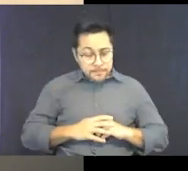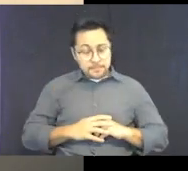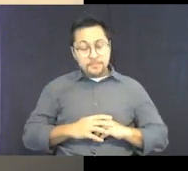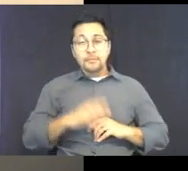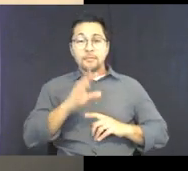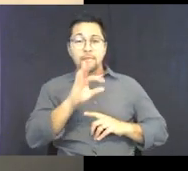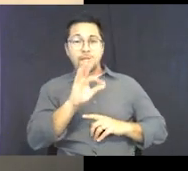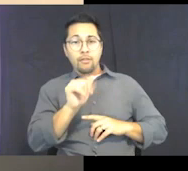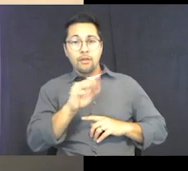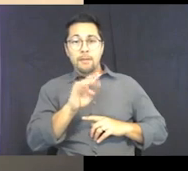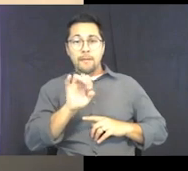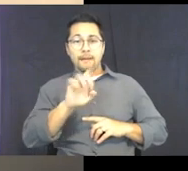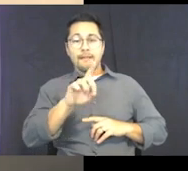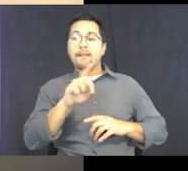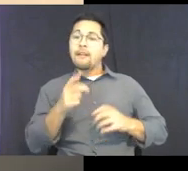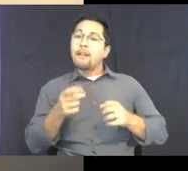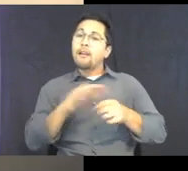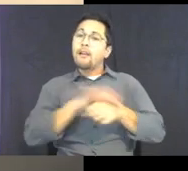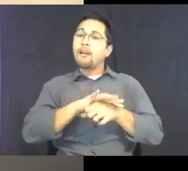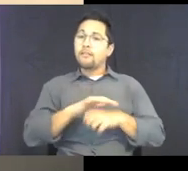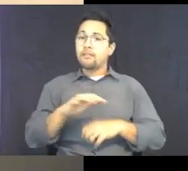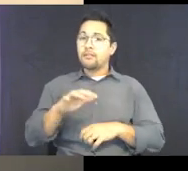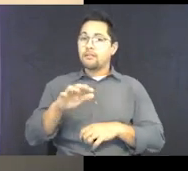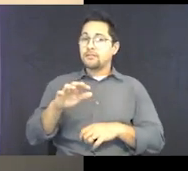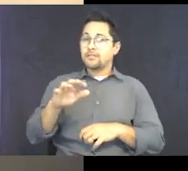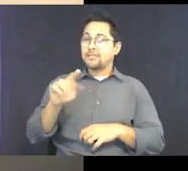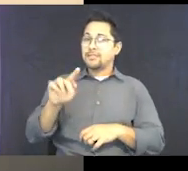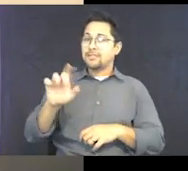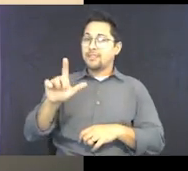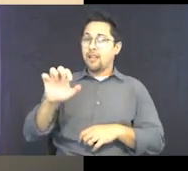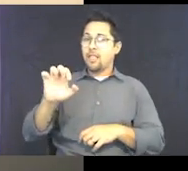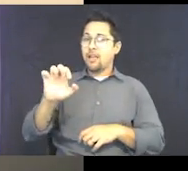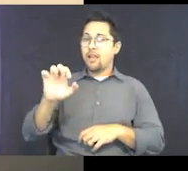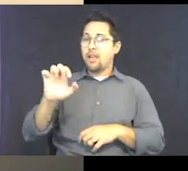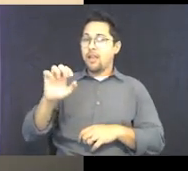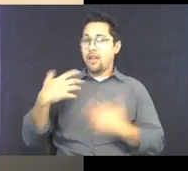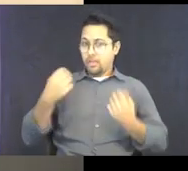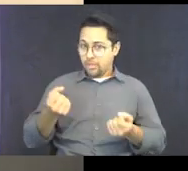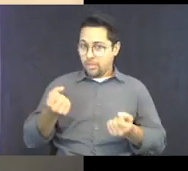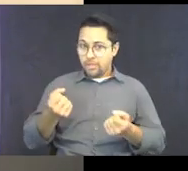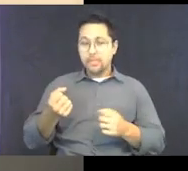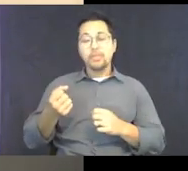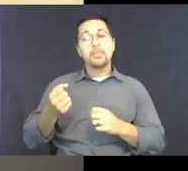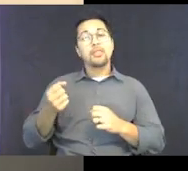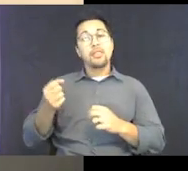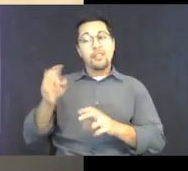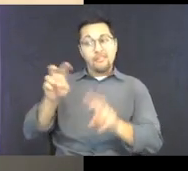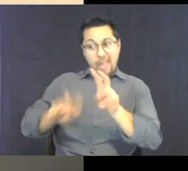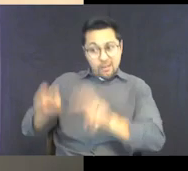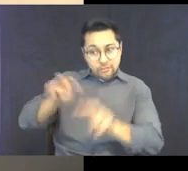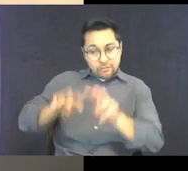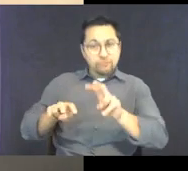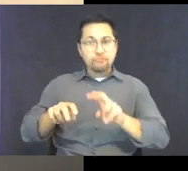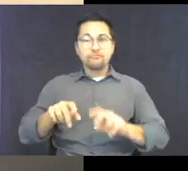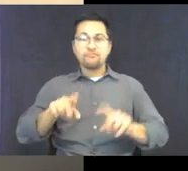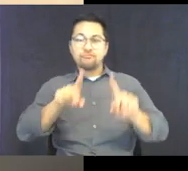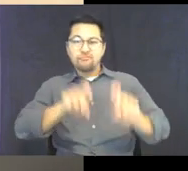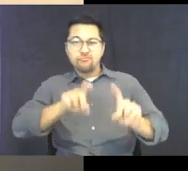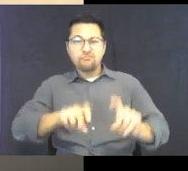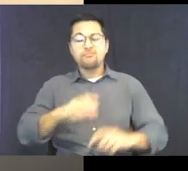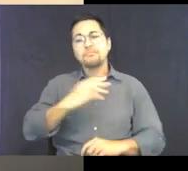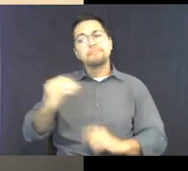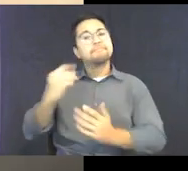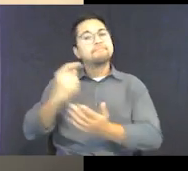Medicaid also covers behavioral health telemedicine services. Florida Medicaid covers behavioral health evaluation, diagnostic, and